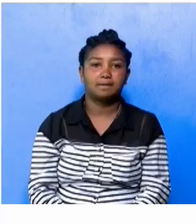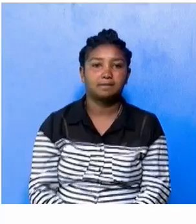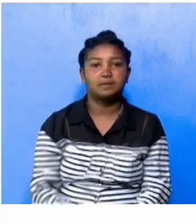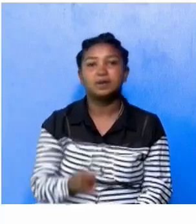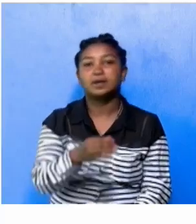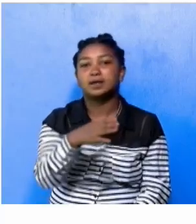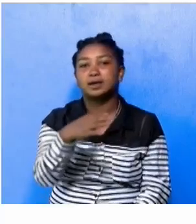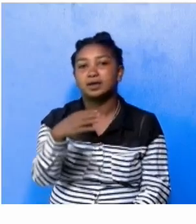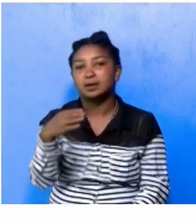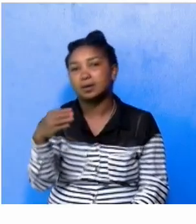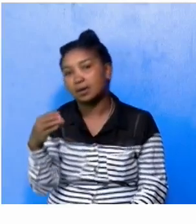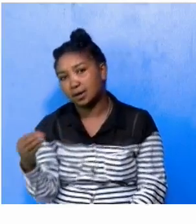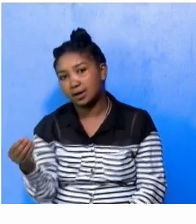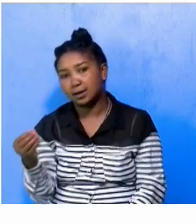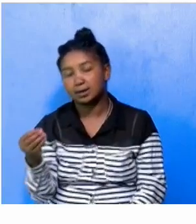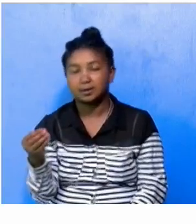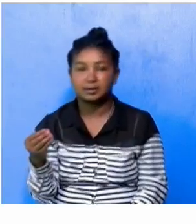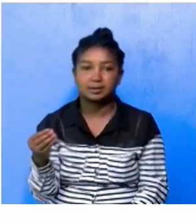active